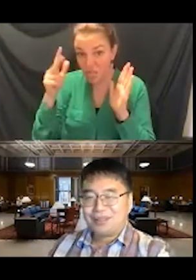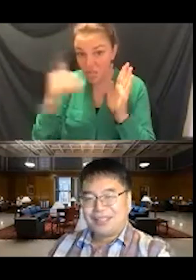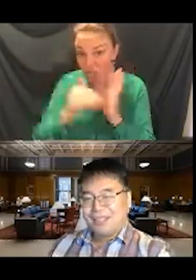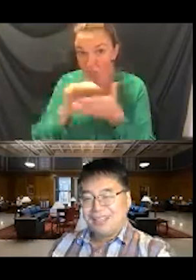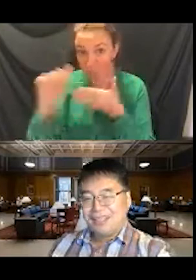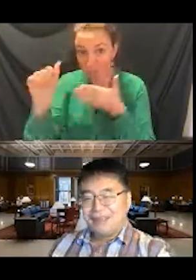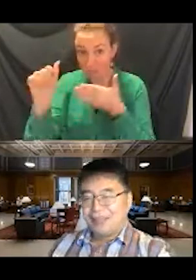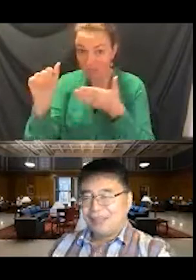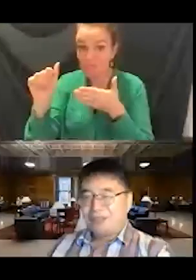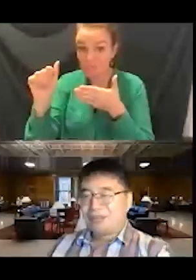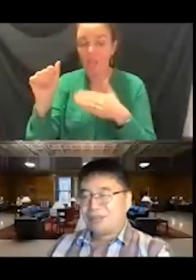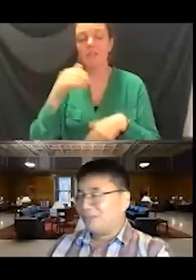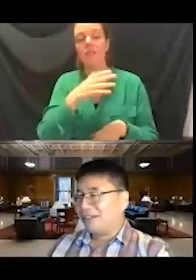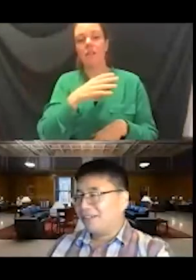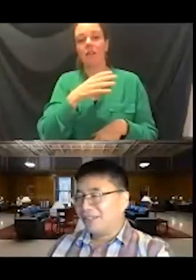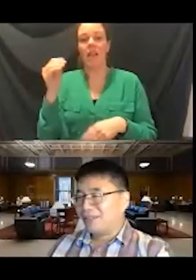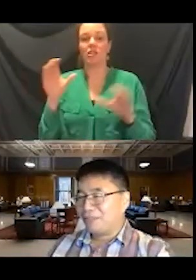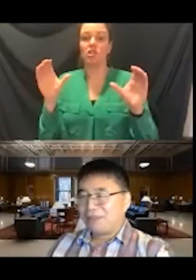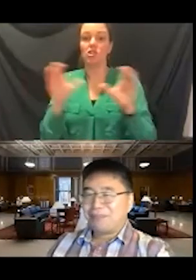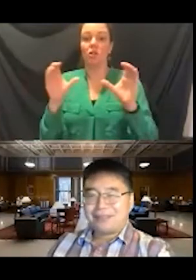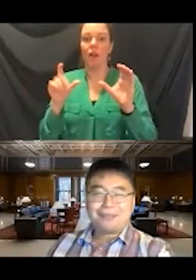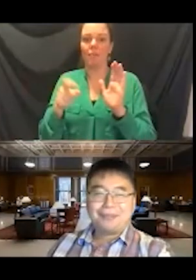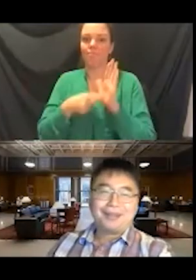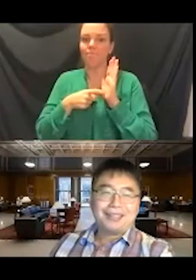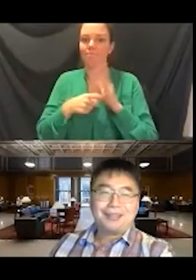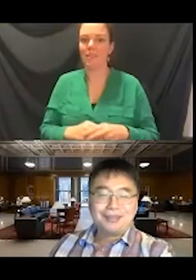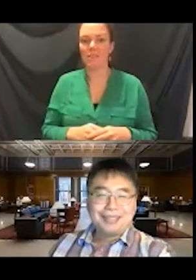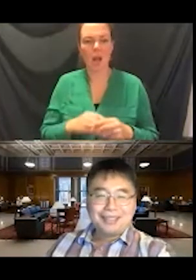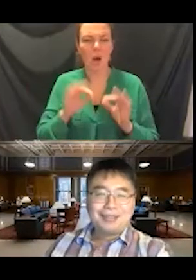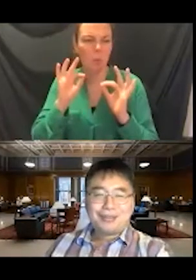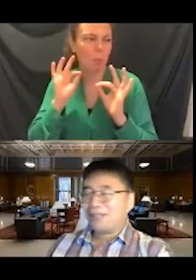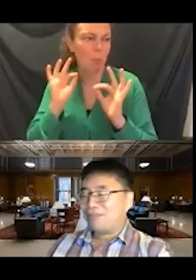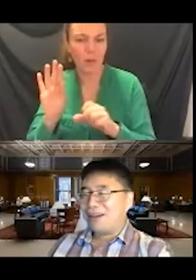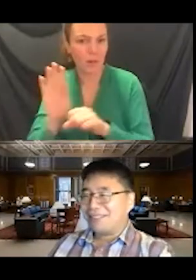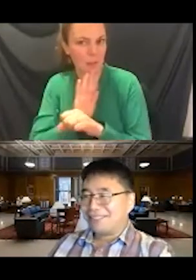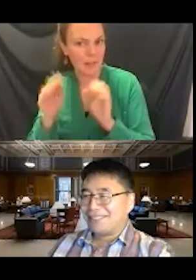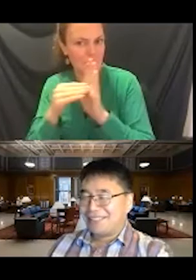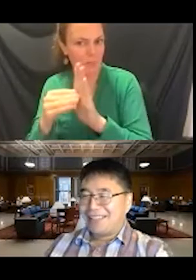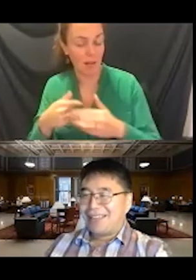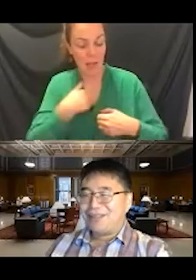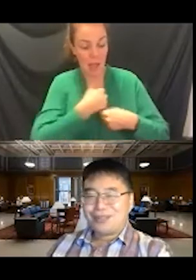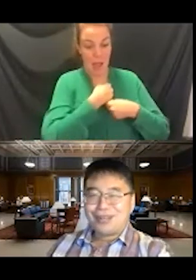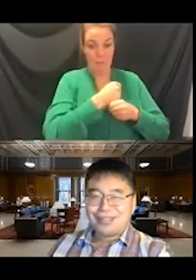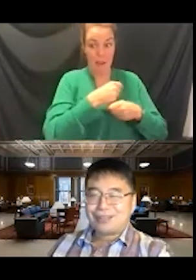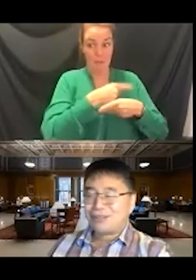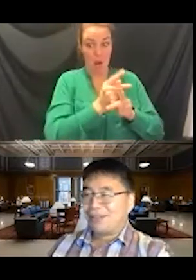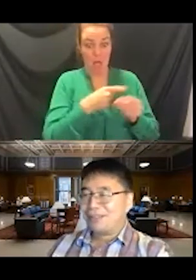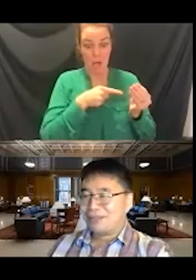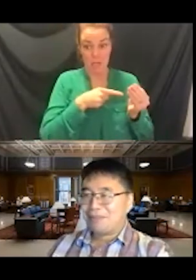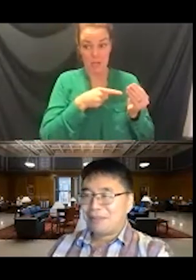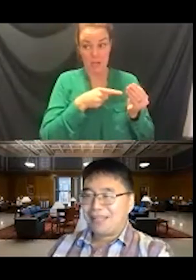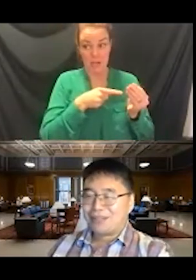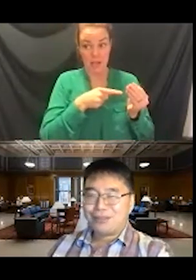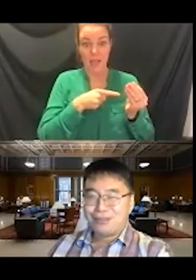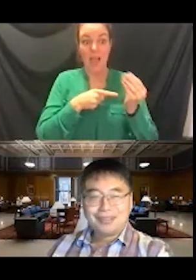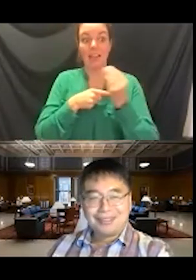so. And you need to be certified, right? So it's a perfect business model. Like you create the product and you charge extra so that